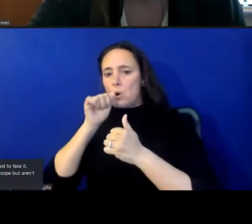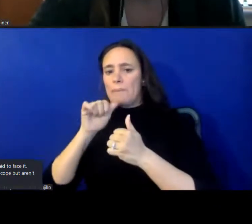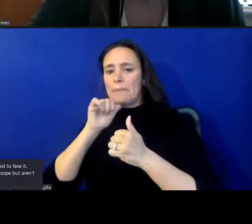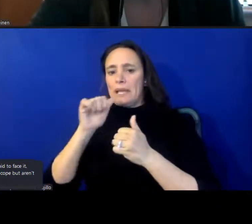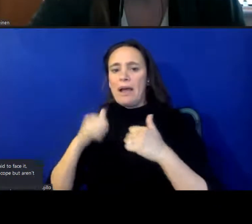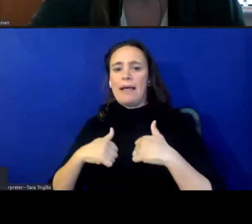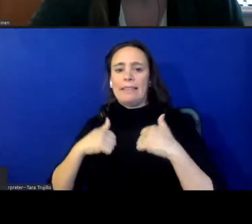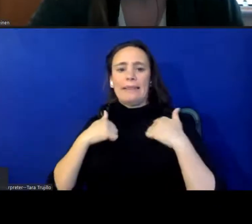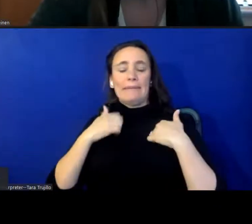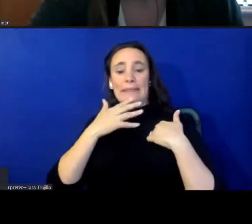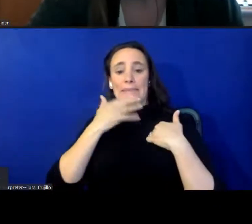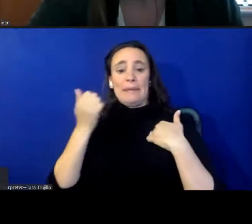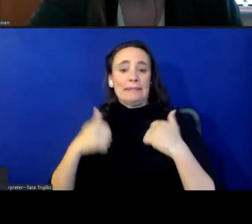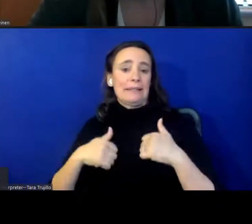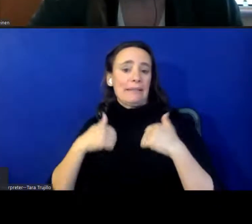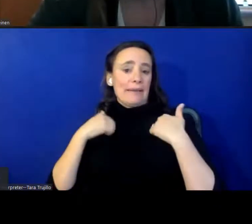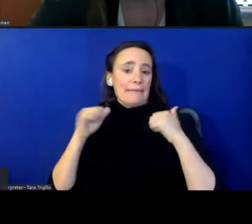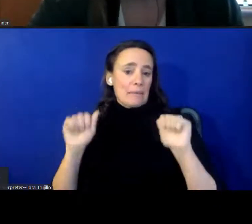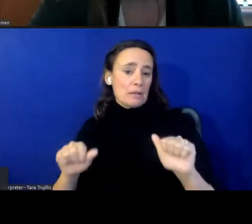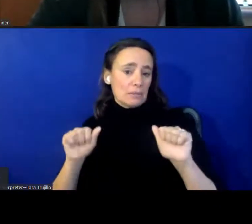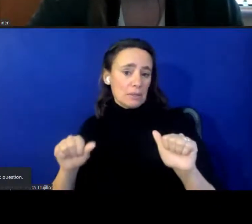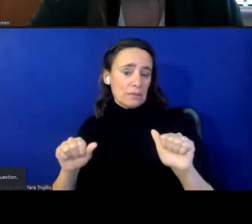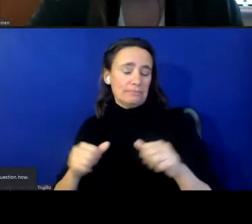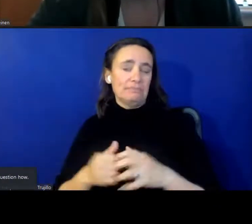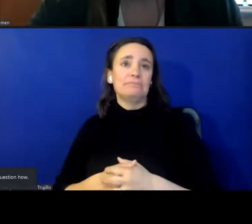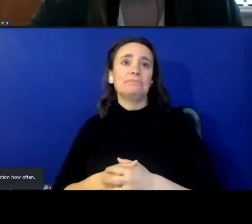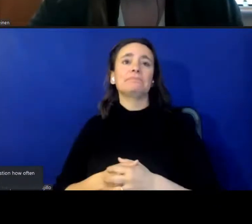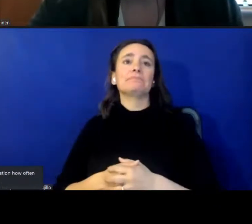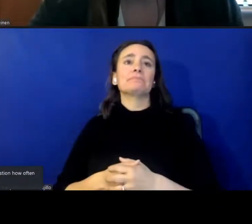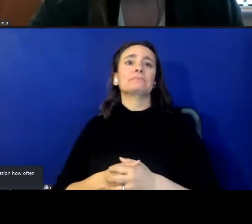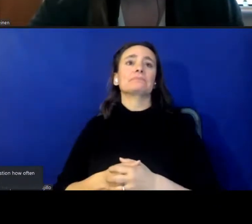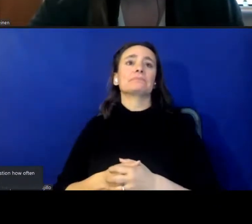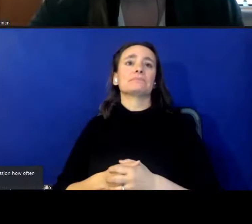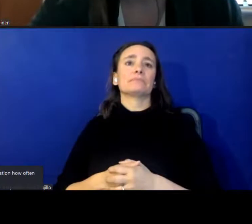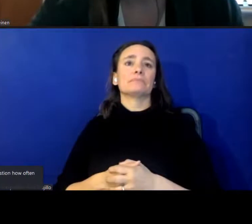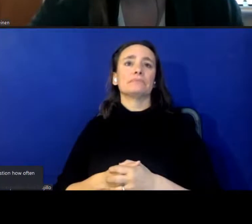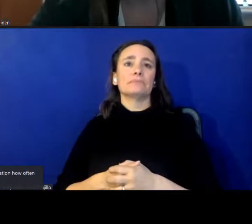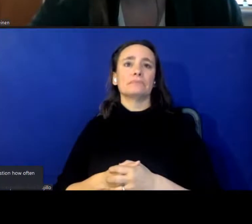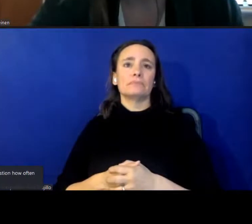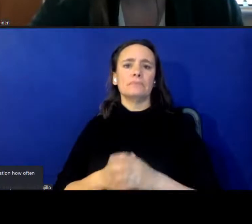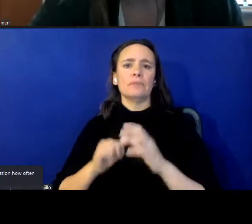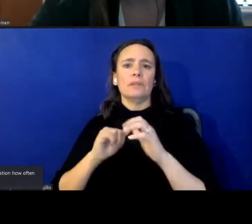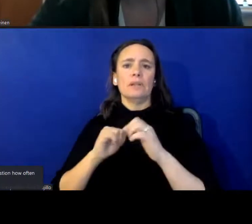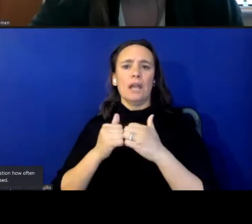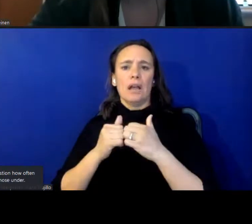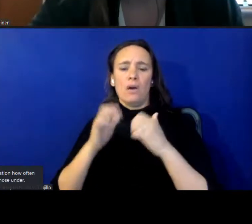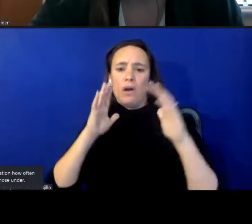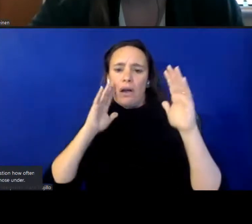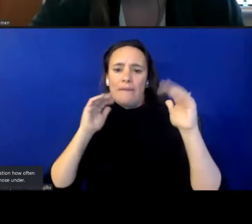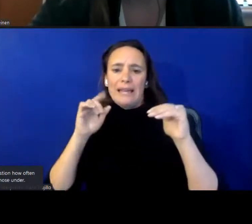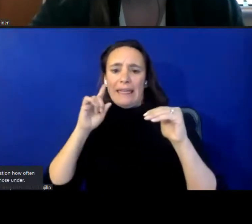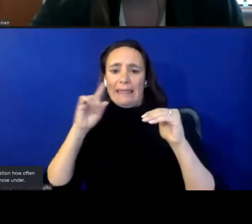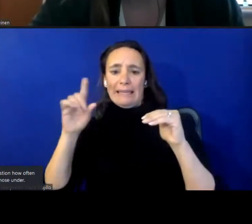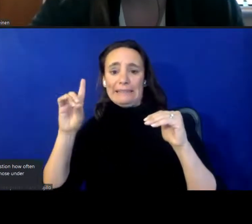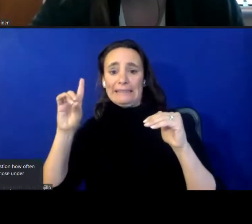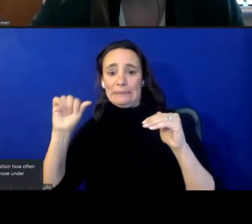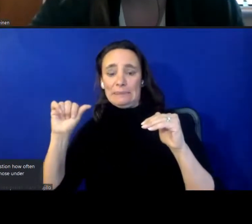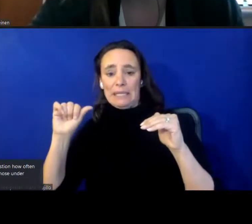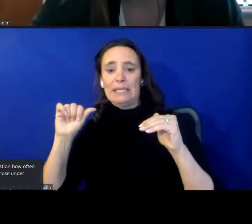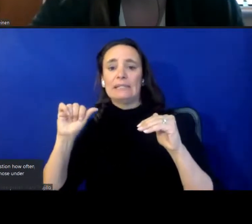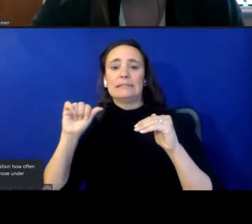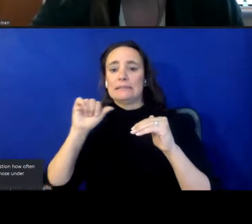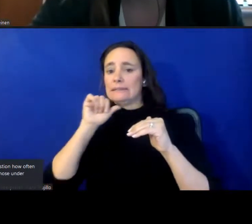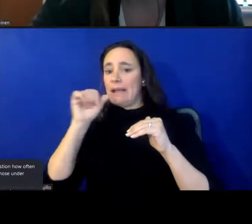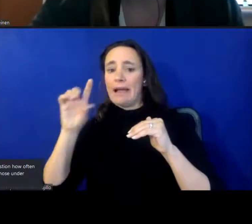Yeah, I mean, so the question of how often do I think disability is undiagnosed, underdiagnosed, or misdiagnosed,